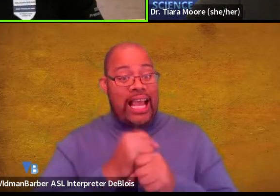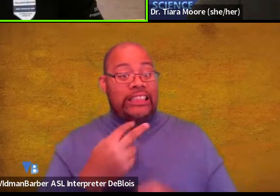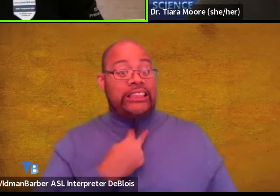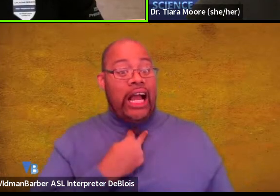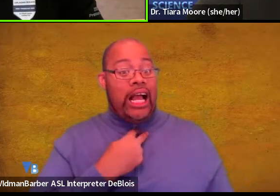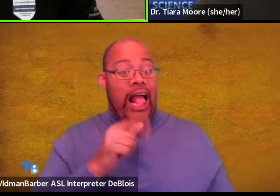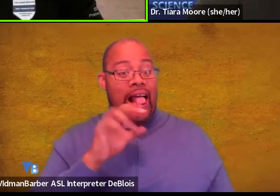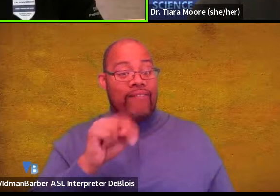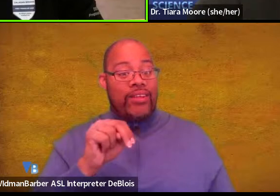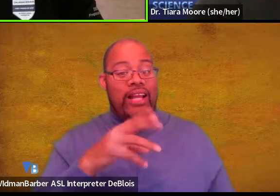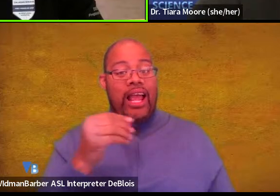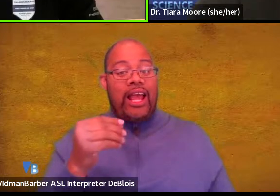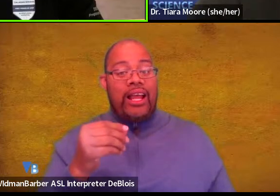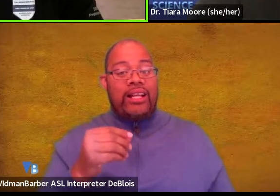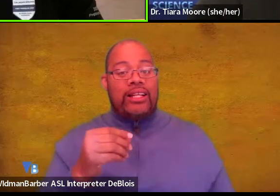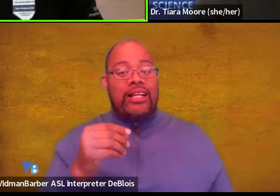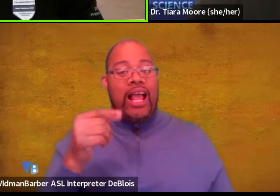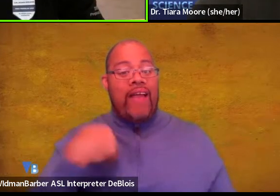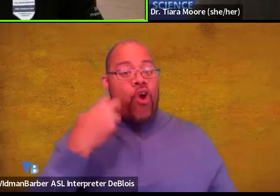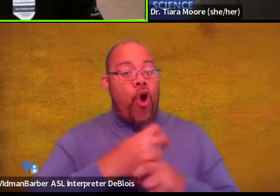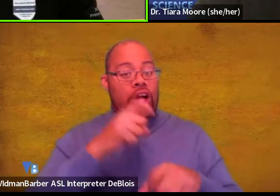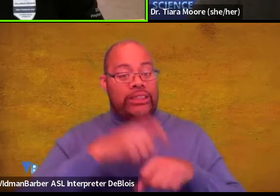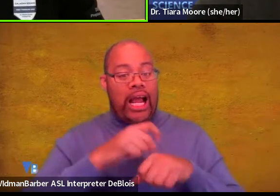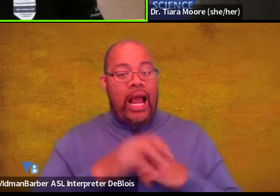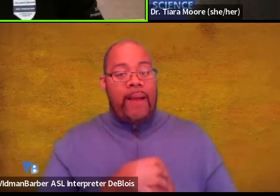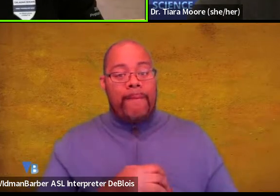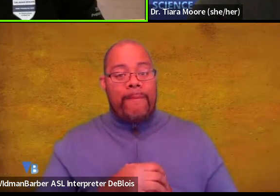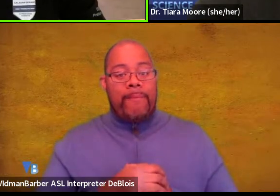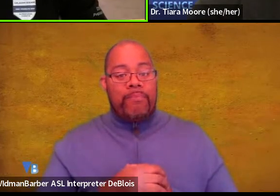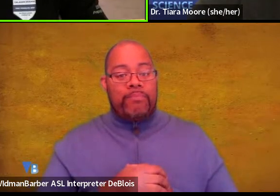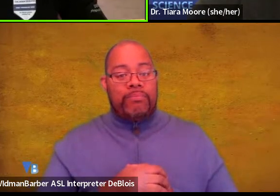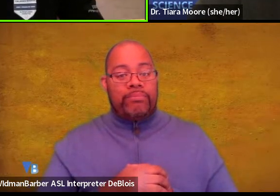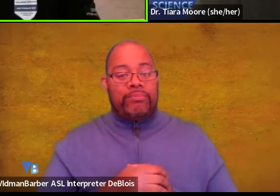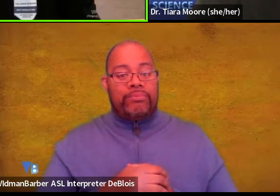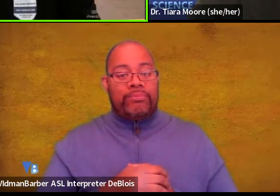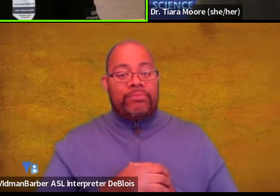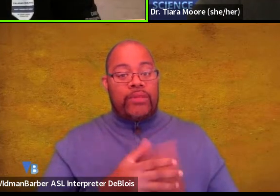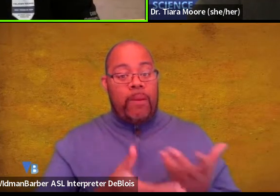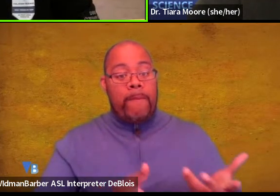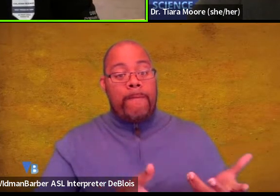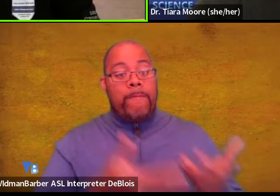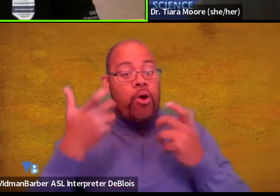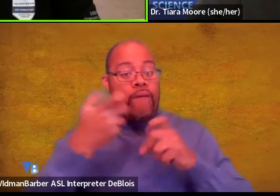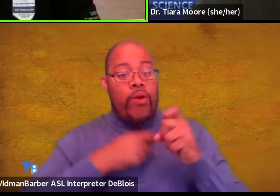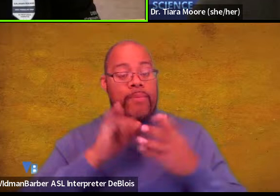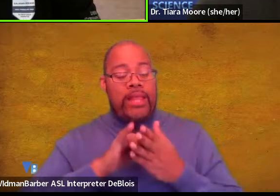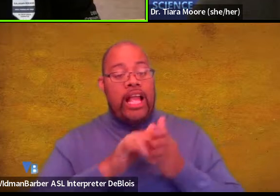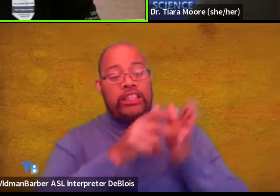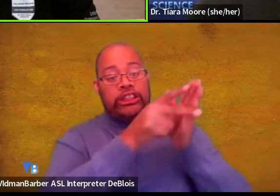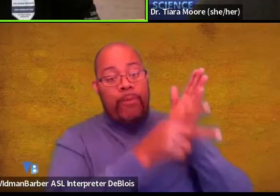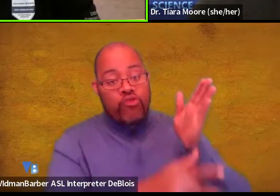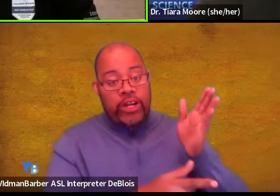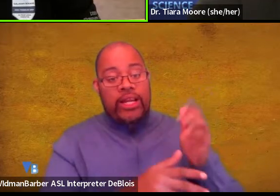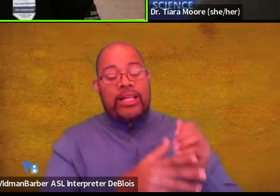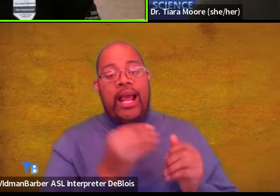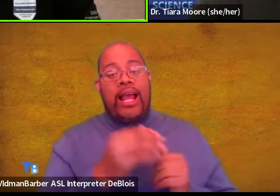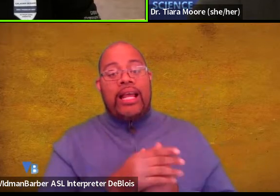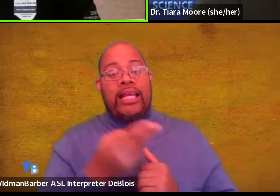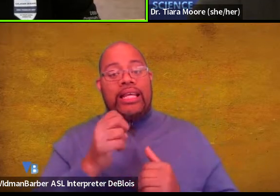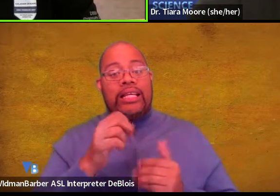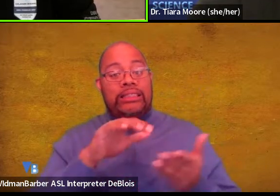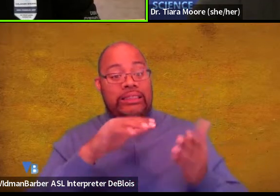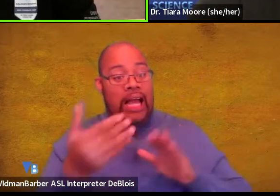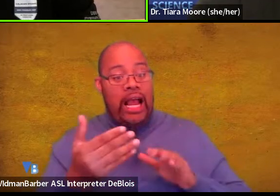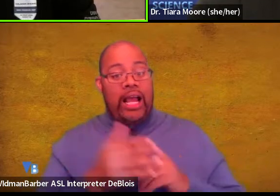in Alvin, and they had a hard time taking him from the submersible. In fact, he